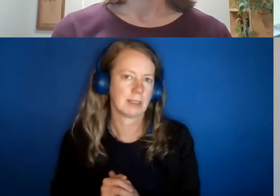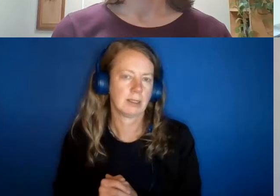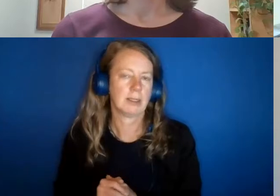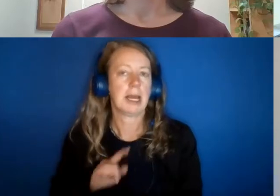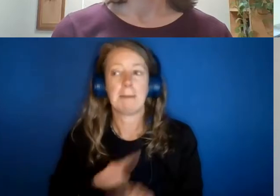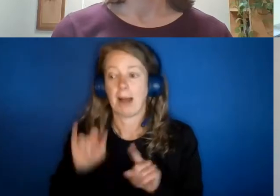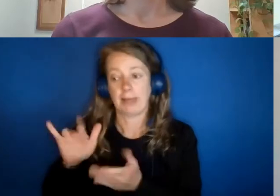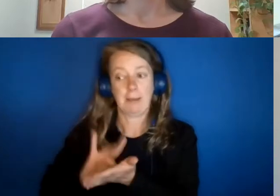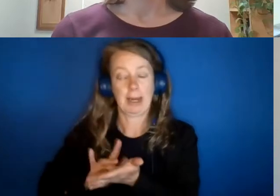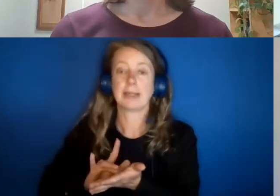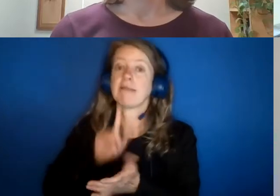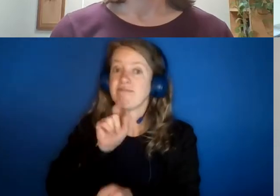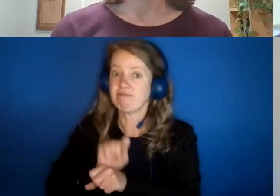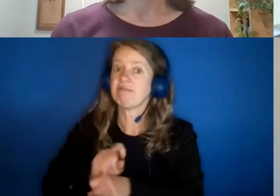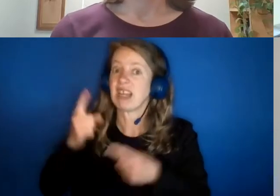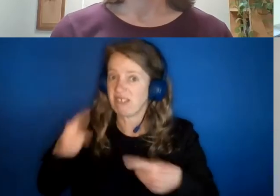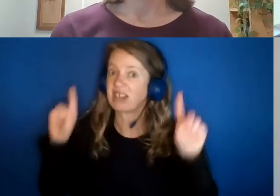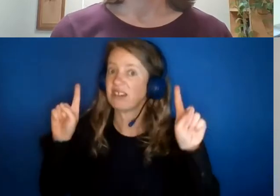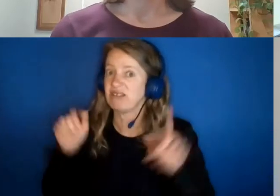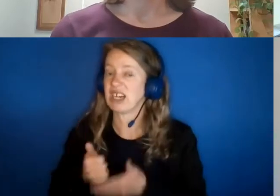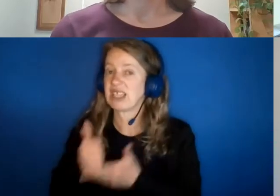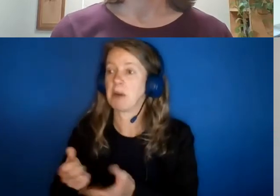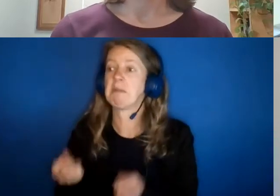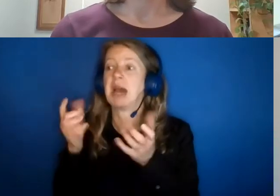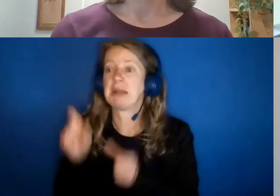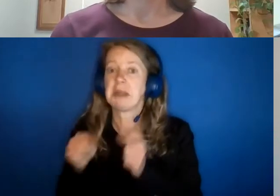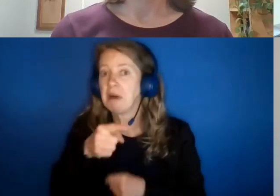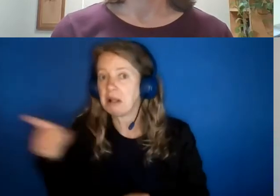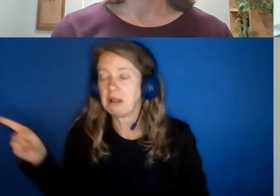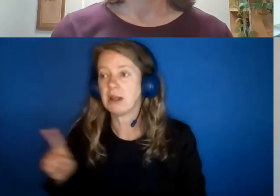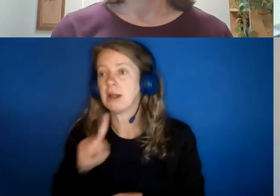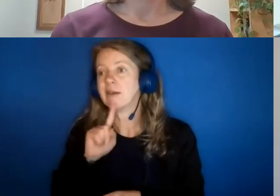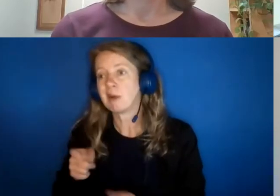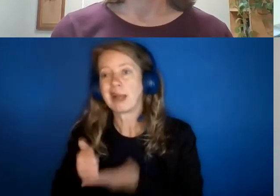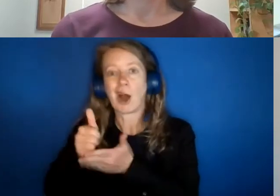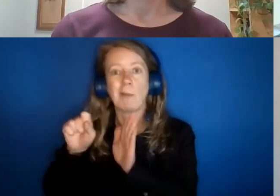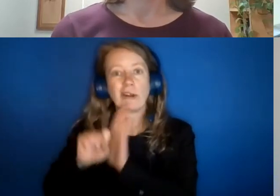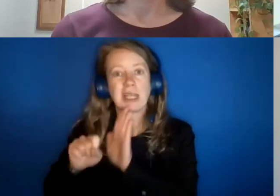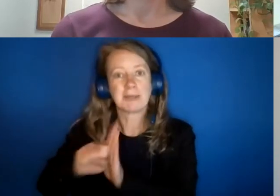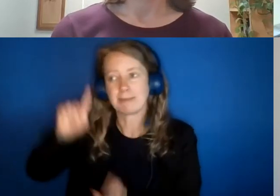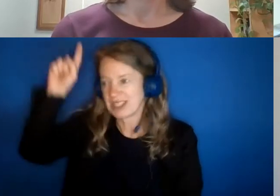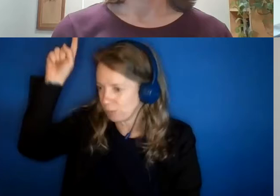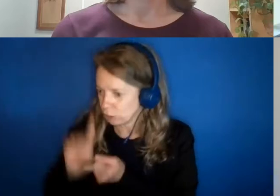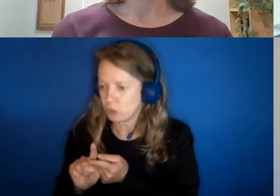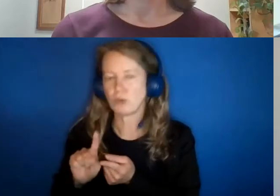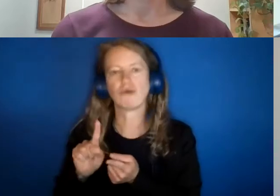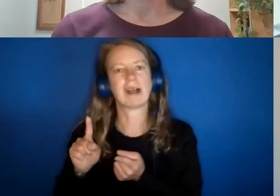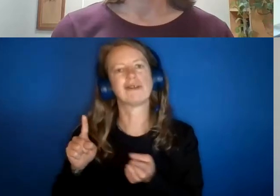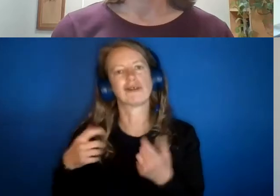effective medication, helping lots of people really minimize the symptoms and get better faster.